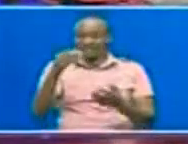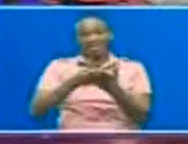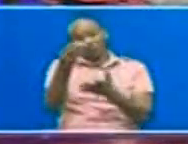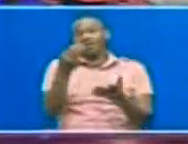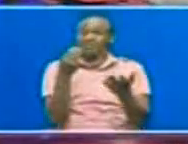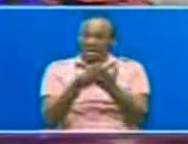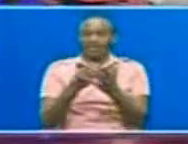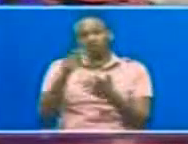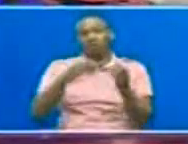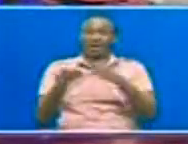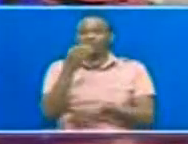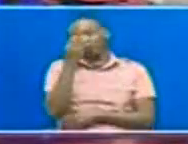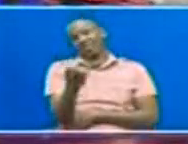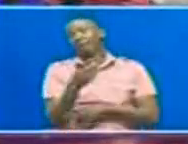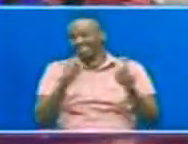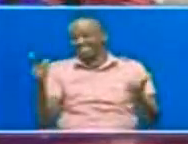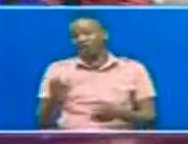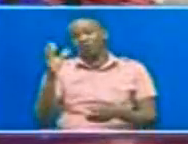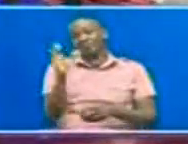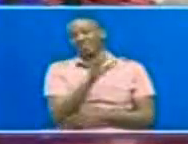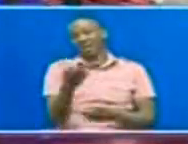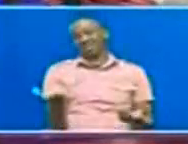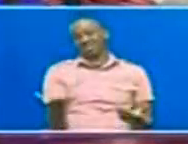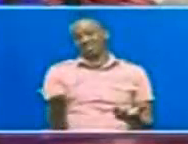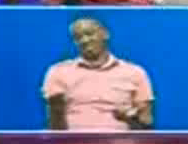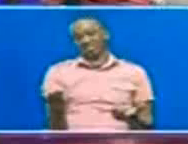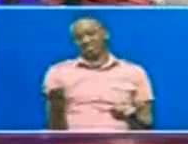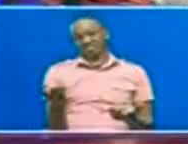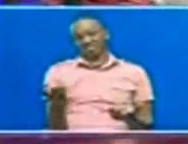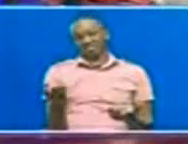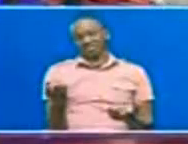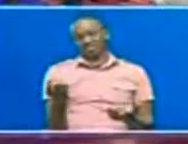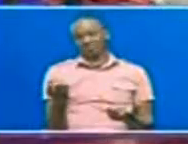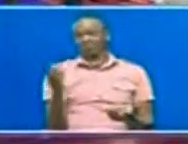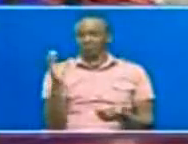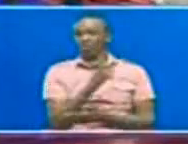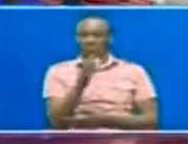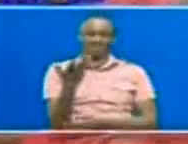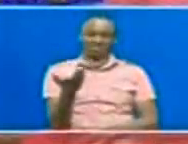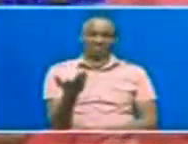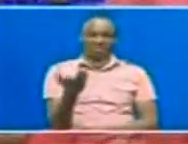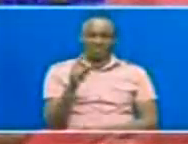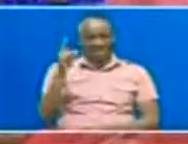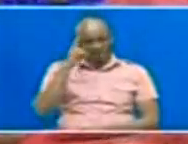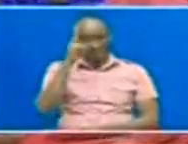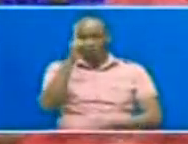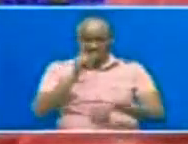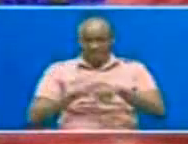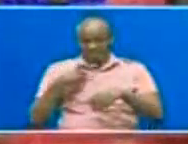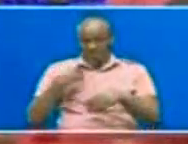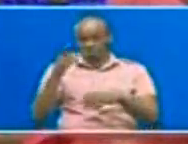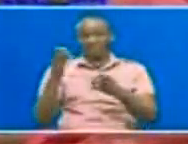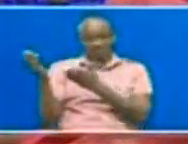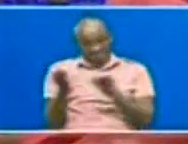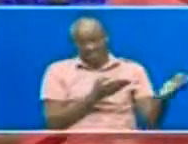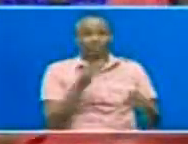food for yourself, but not provide pombe for them. Yeah. There was one time I was invited